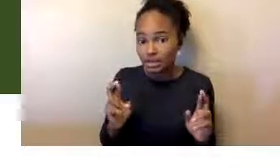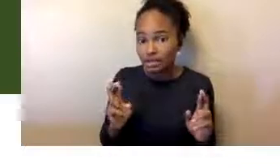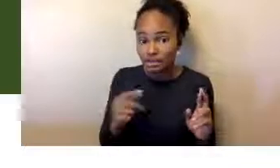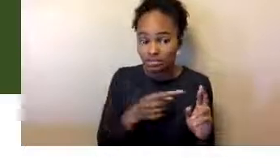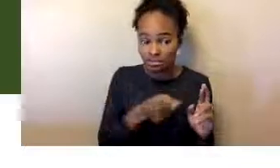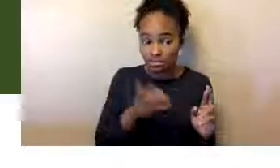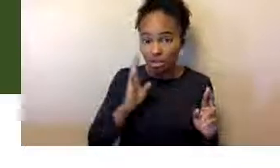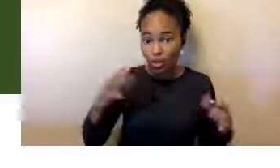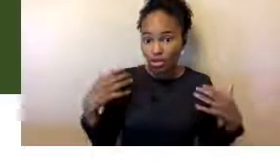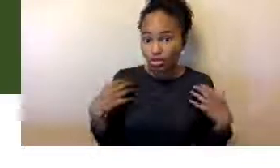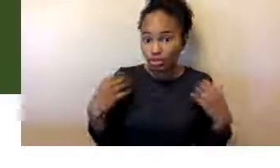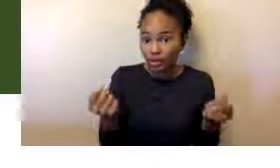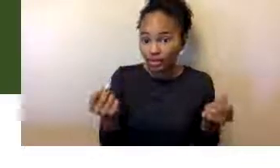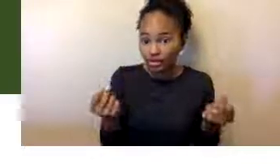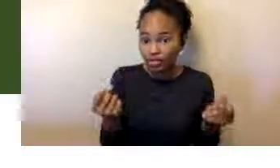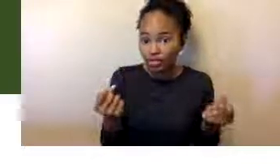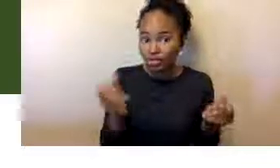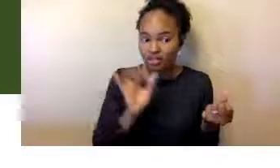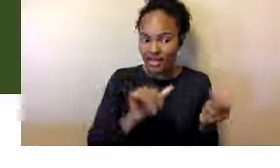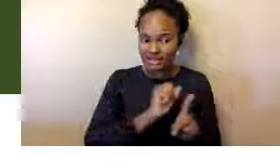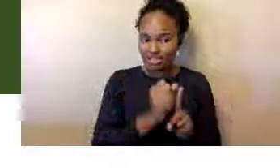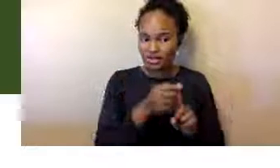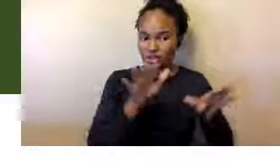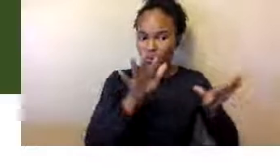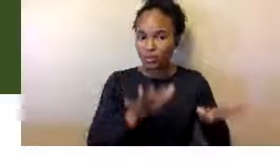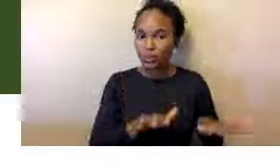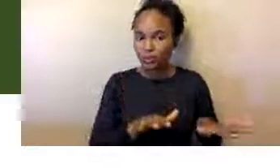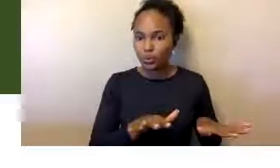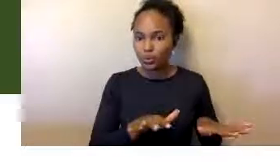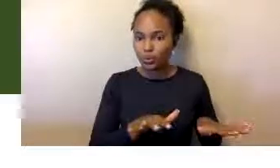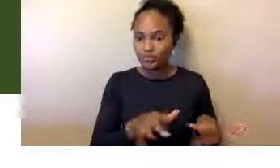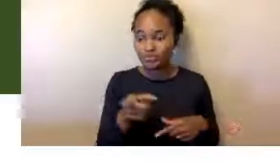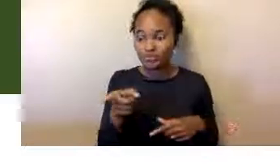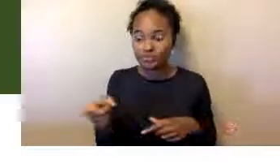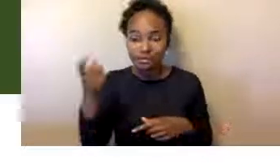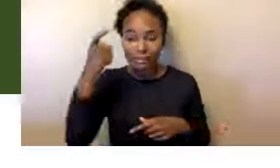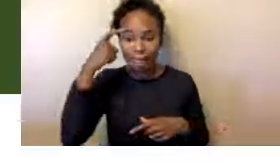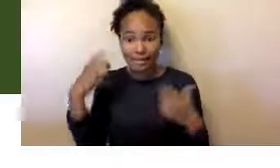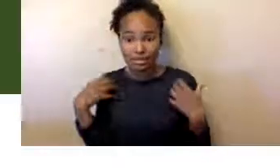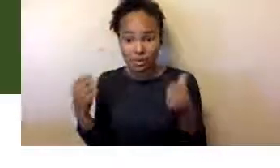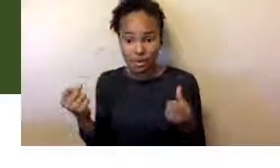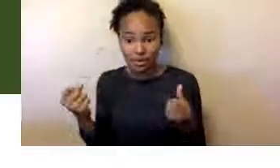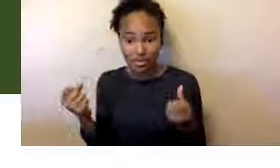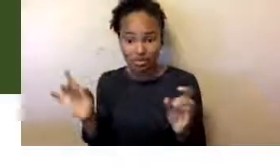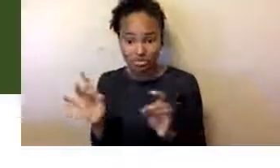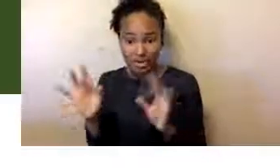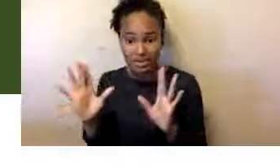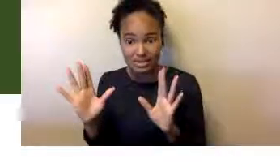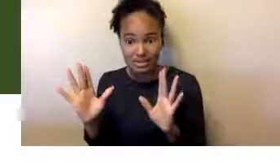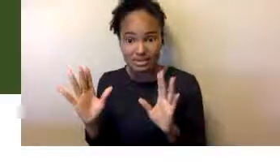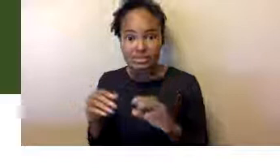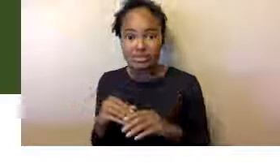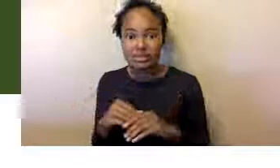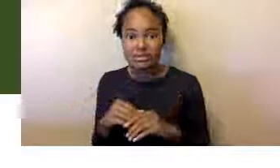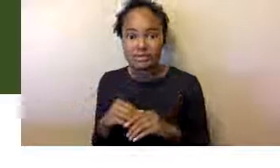recover or their situation doesn't get worse. For mental health crisis, they don't